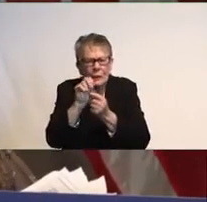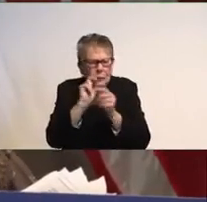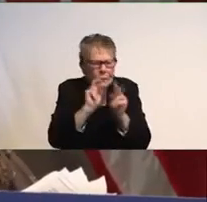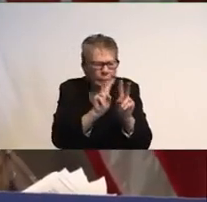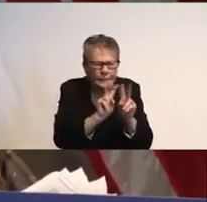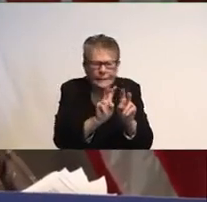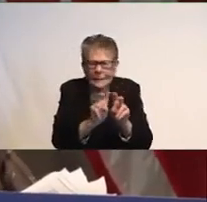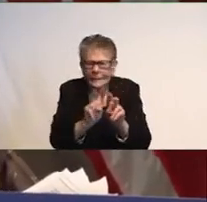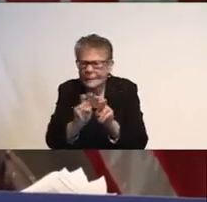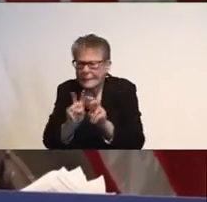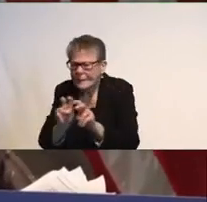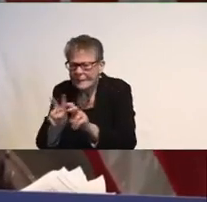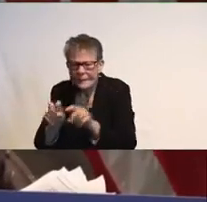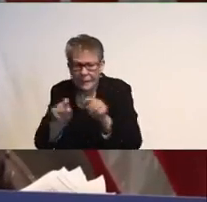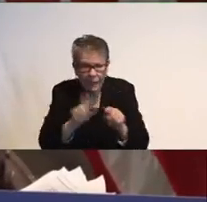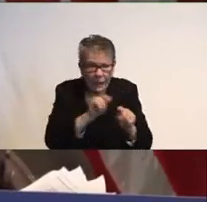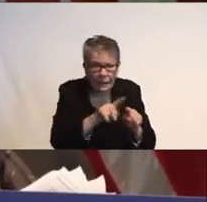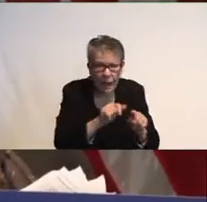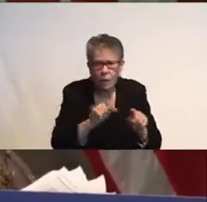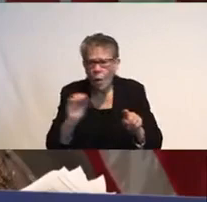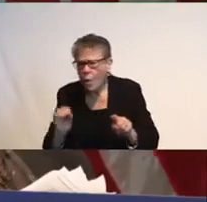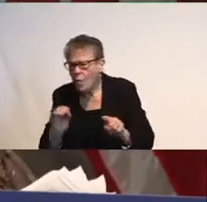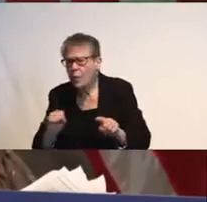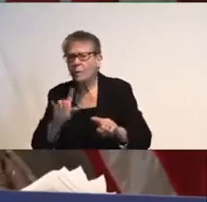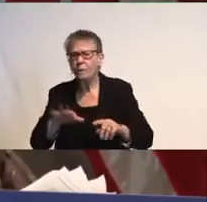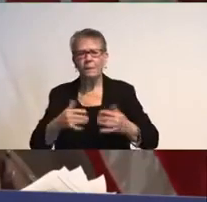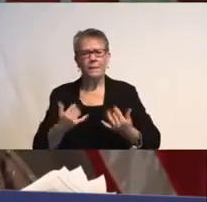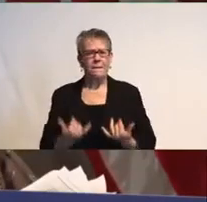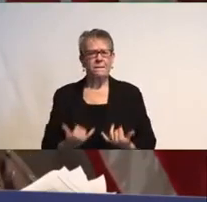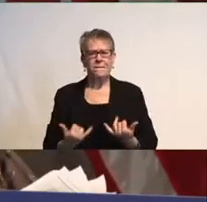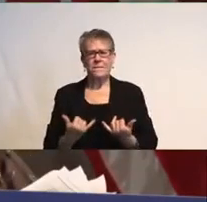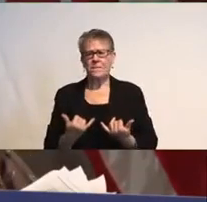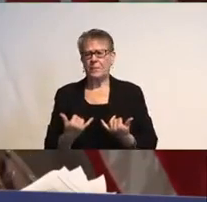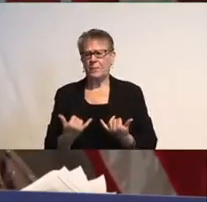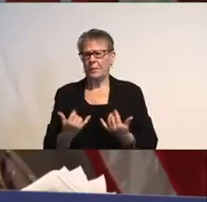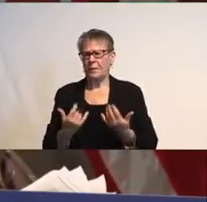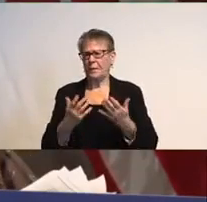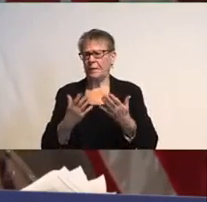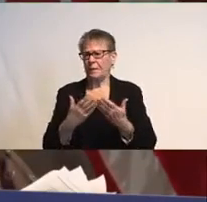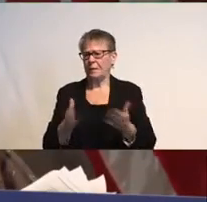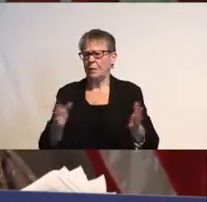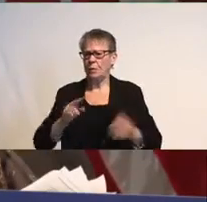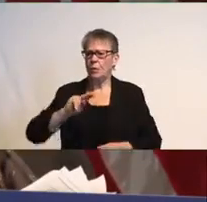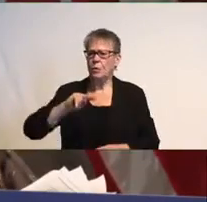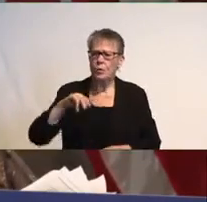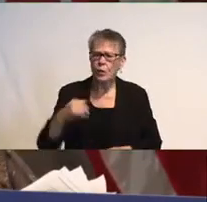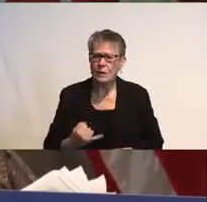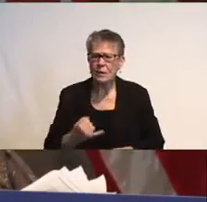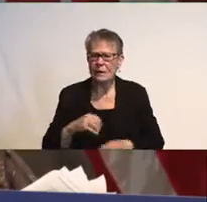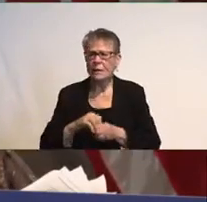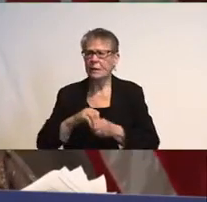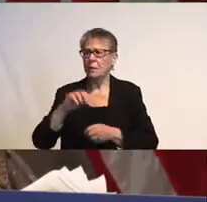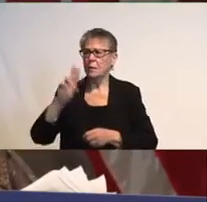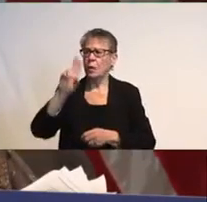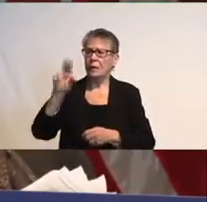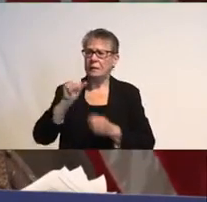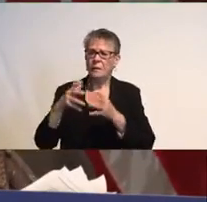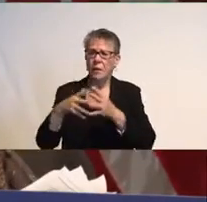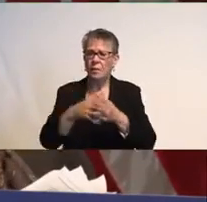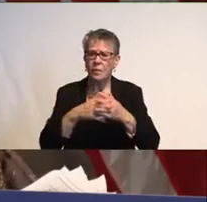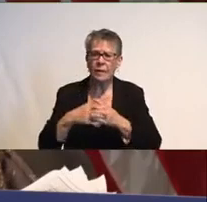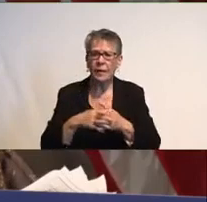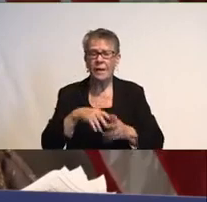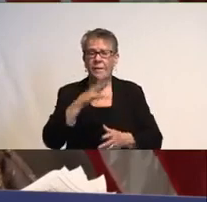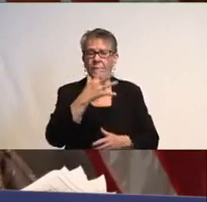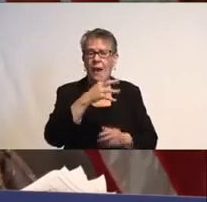Currently, just generally and broadly speaking, not only here in New Jersey, but in the U.S., about 5 to 10%